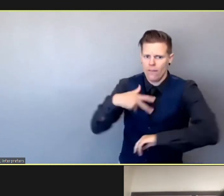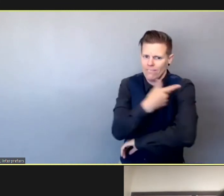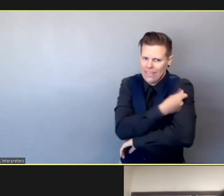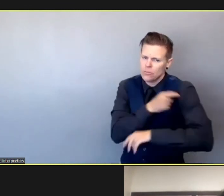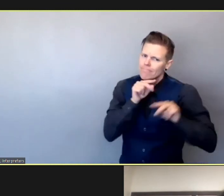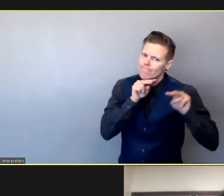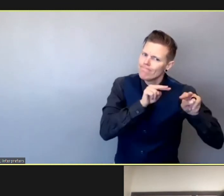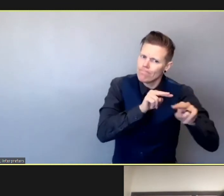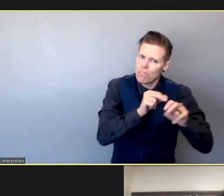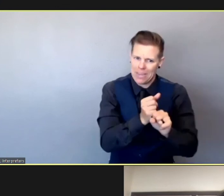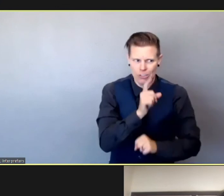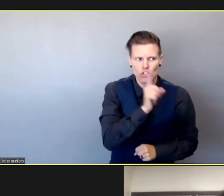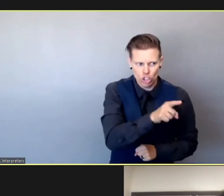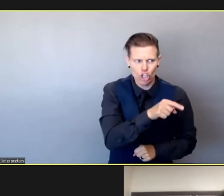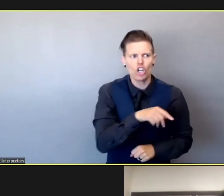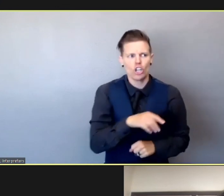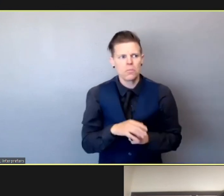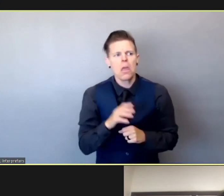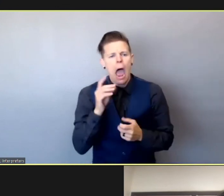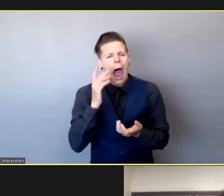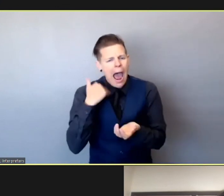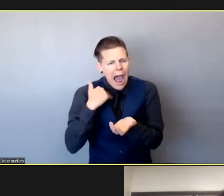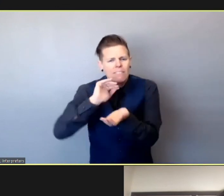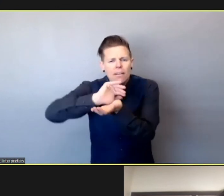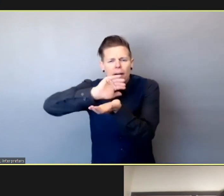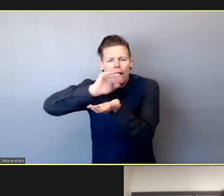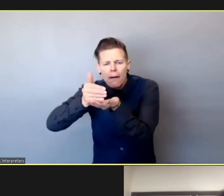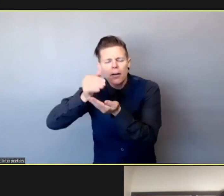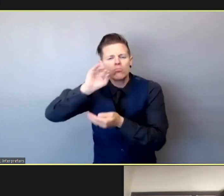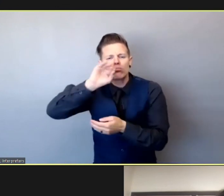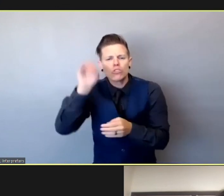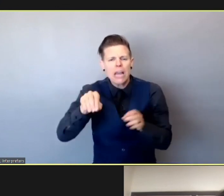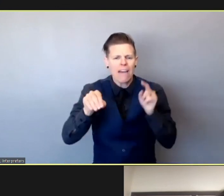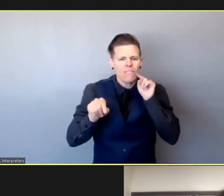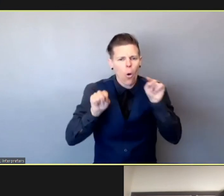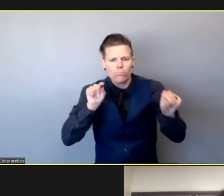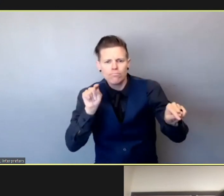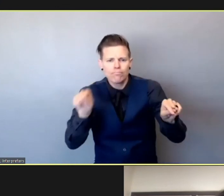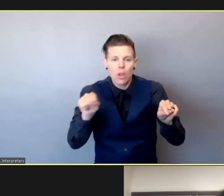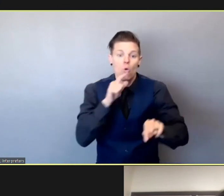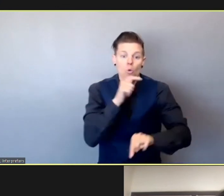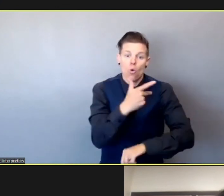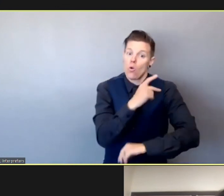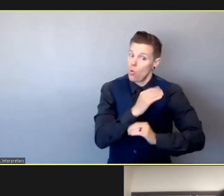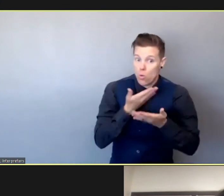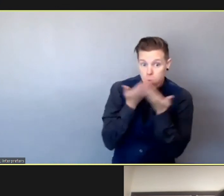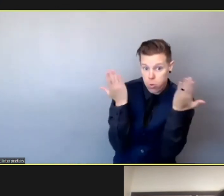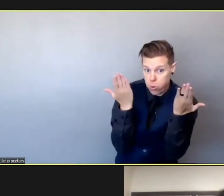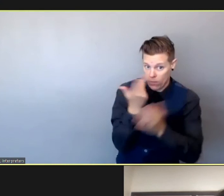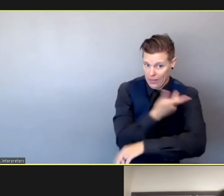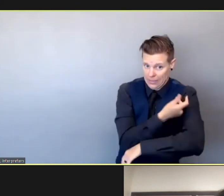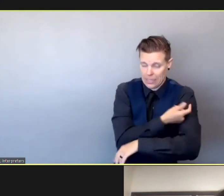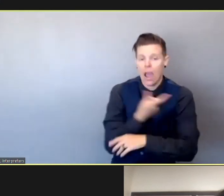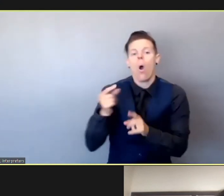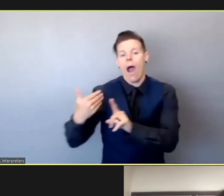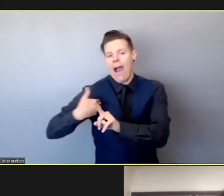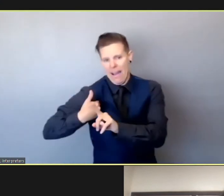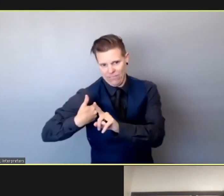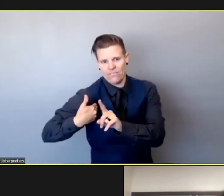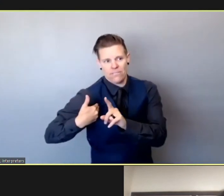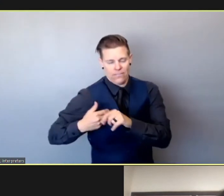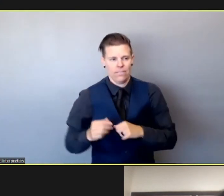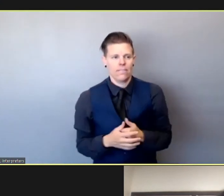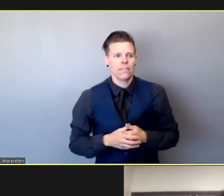vaccinated children as well. So, and Dr. Scrase, if I could just follow up briefly on that, I had to read this more recently than I think you did. So